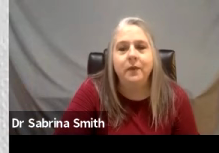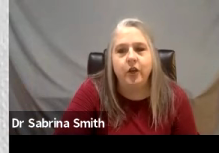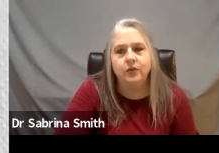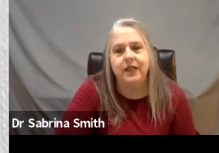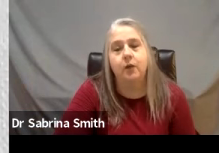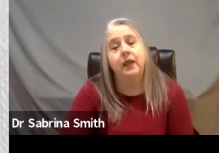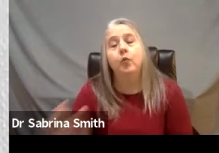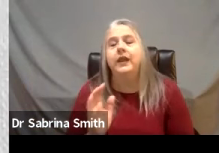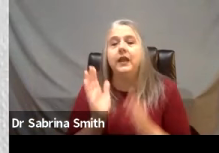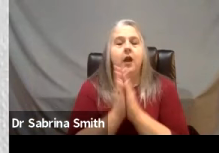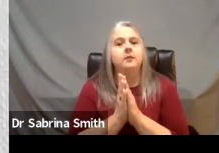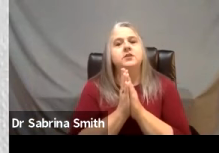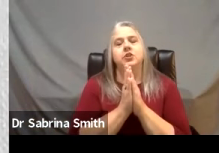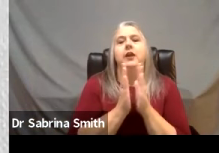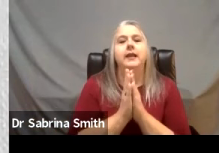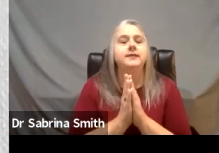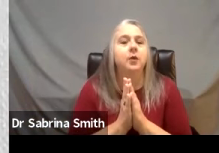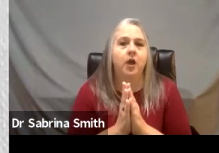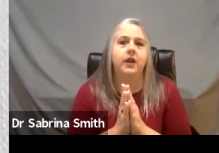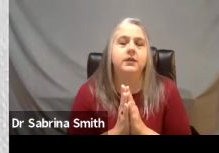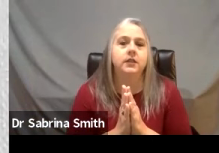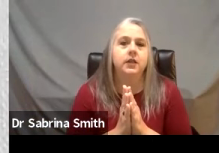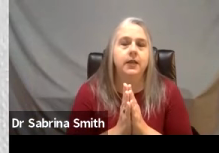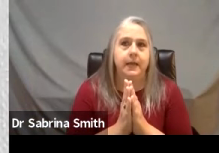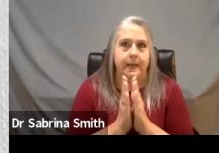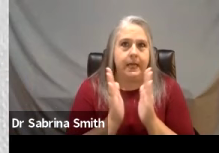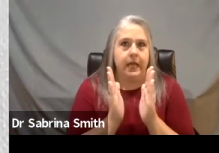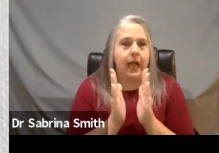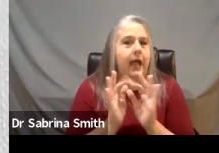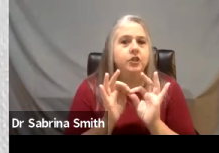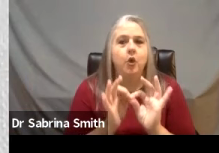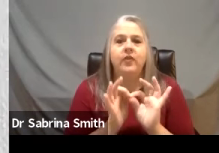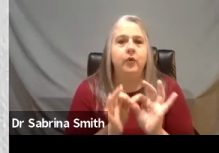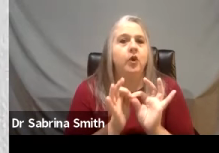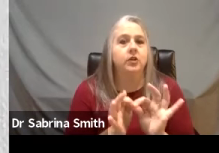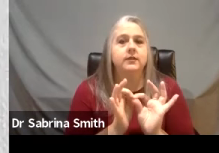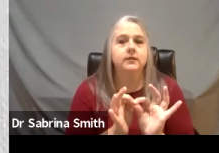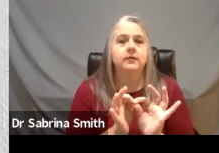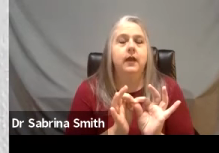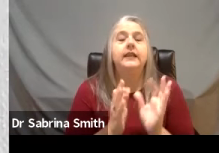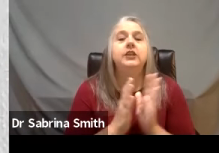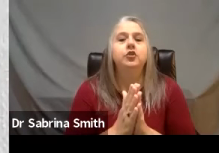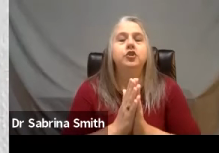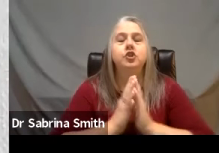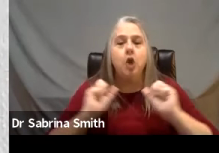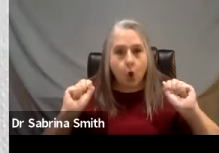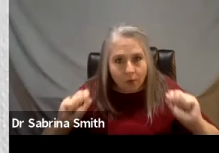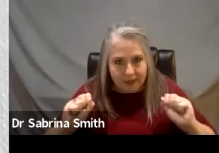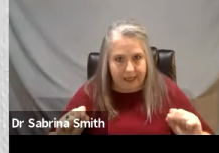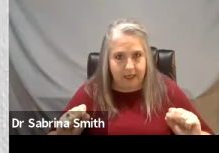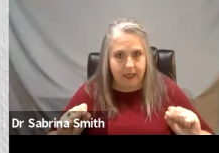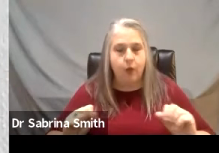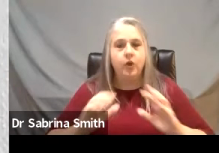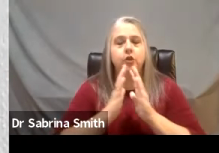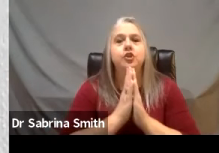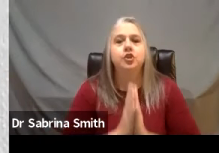Show me, don't tell me. When it comes to your ASL product, I don't want the words. I need you to show